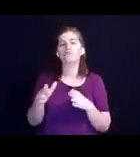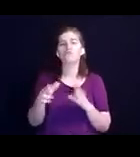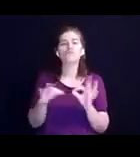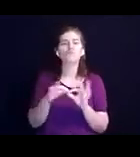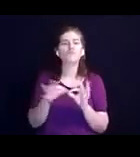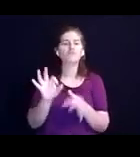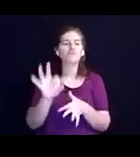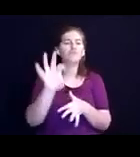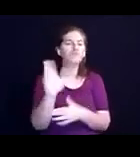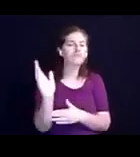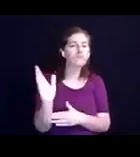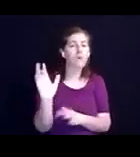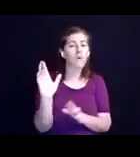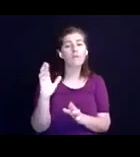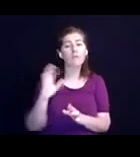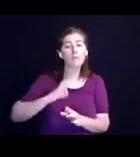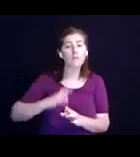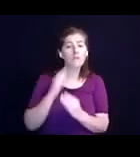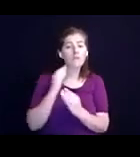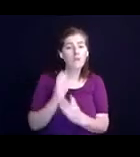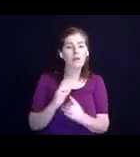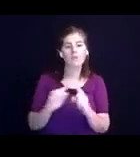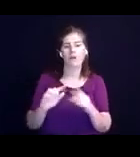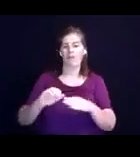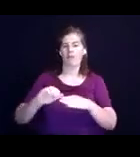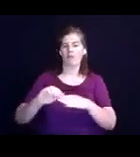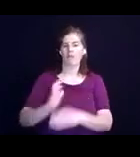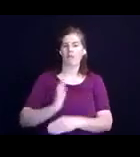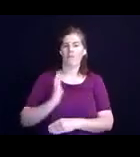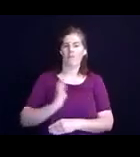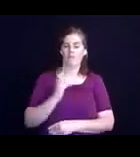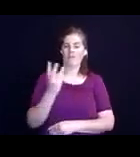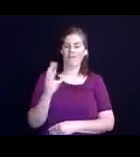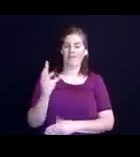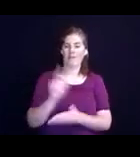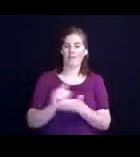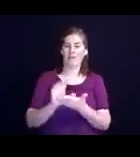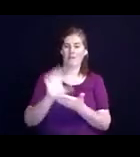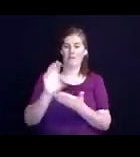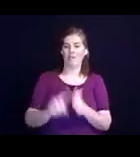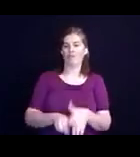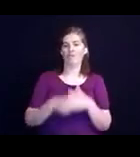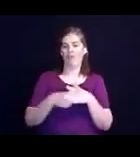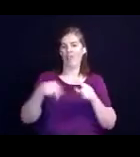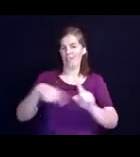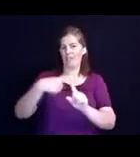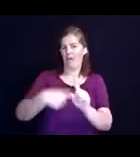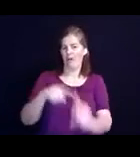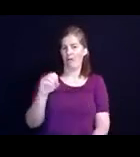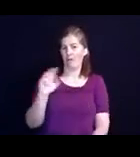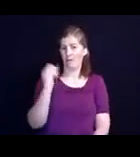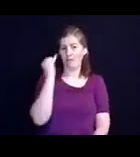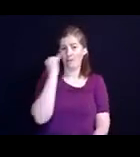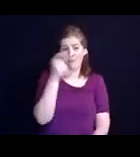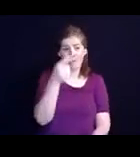and hopefully useful information. But the trainings, the formal 16-week curriculum will begin this month. And so if you're interested or